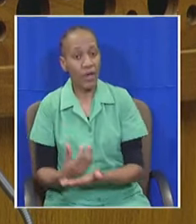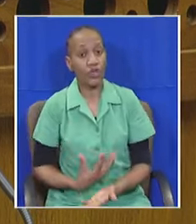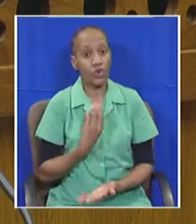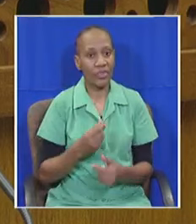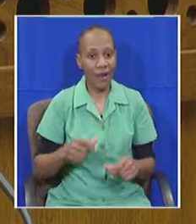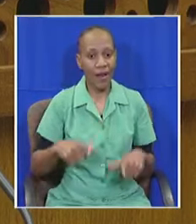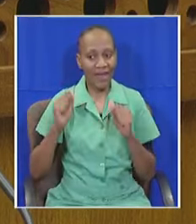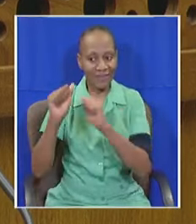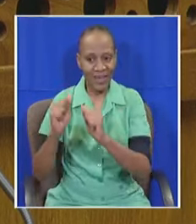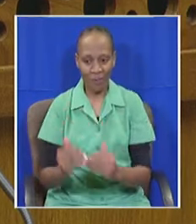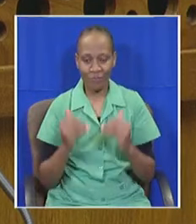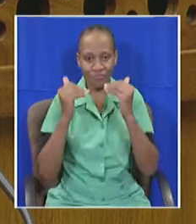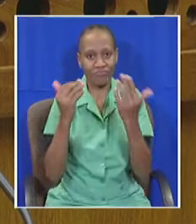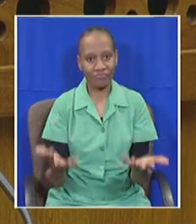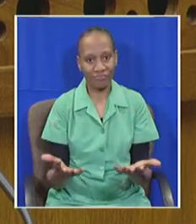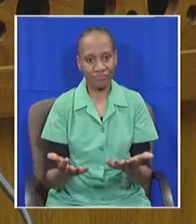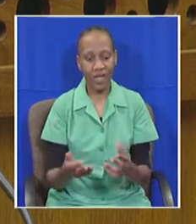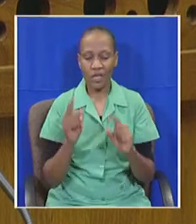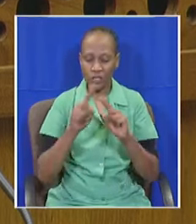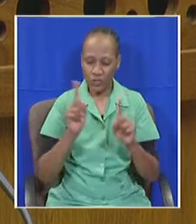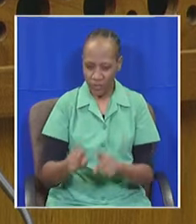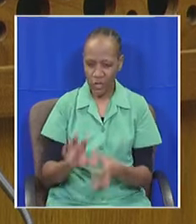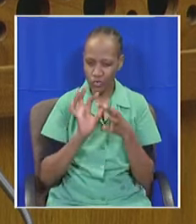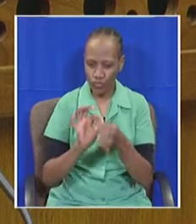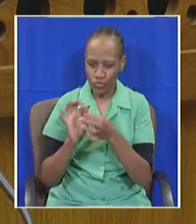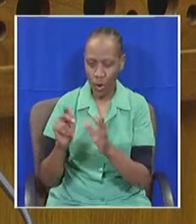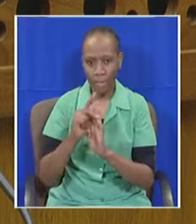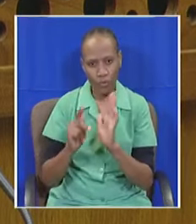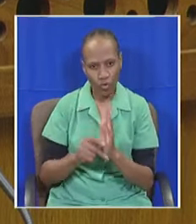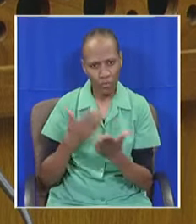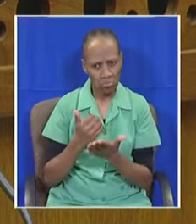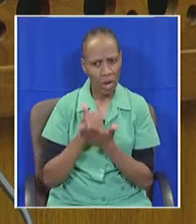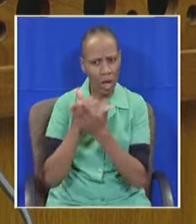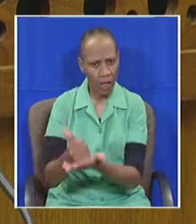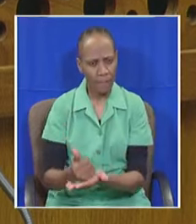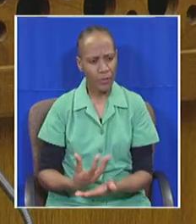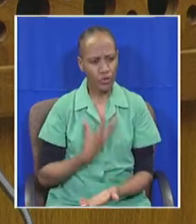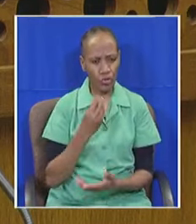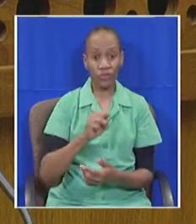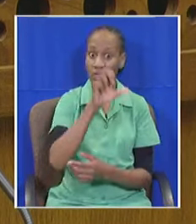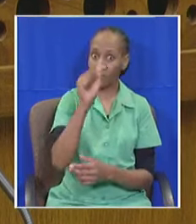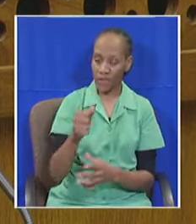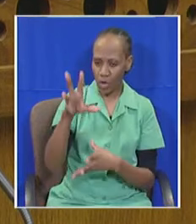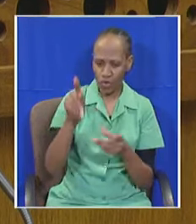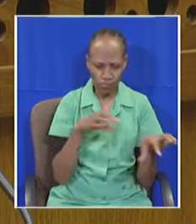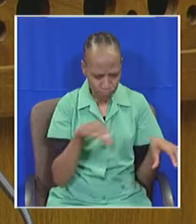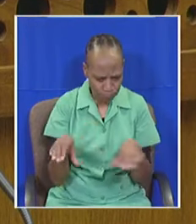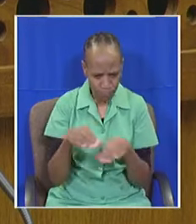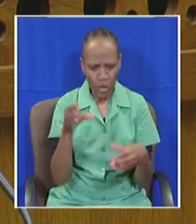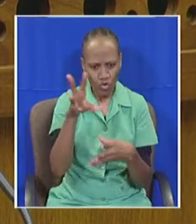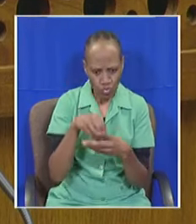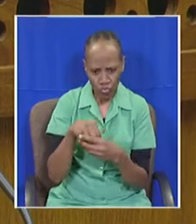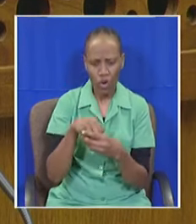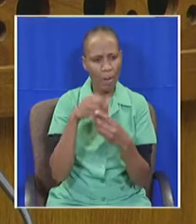life. Youth-targeted interventions are needed to enable young South Africans to actively participate and engage